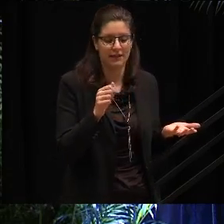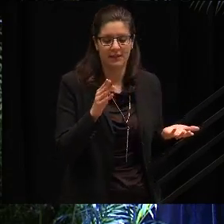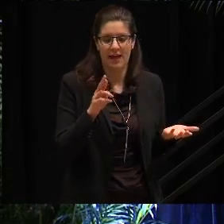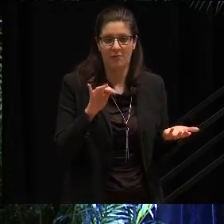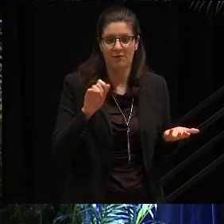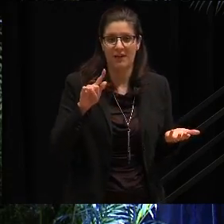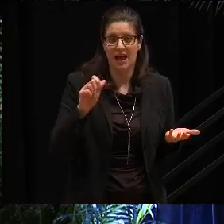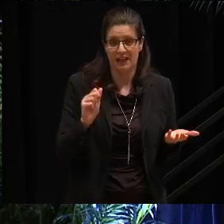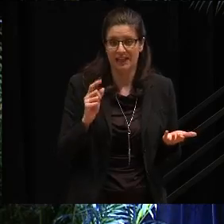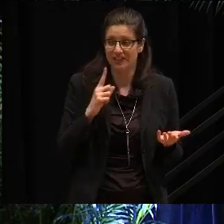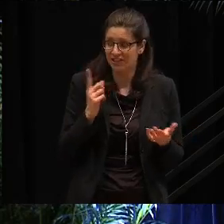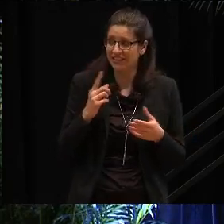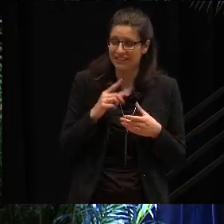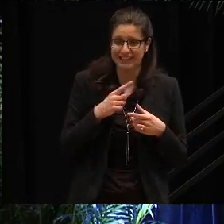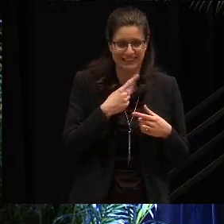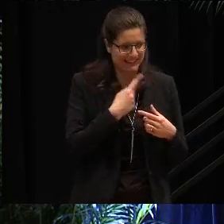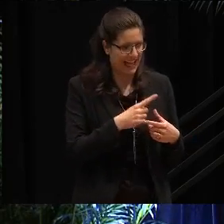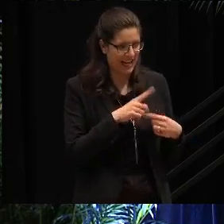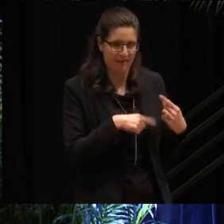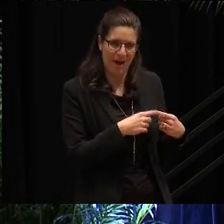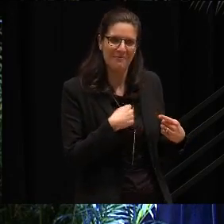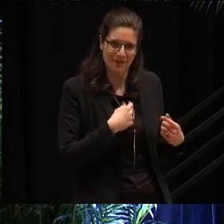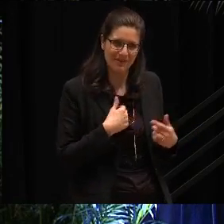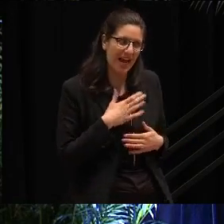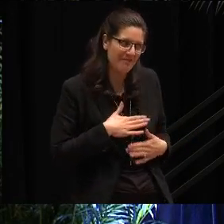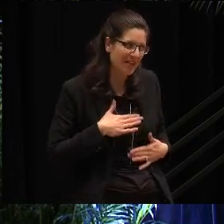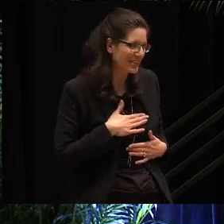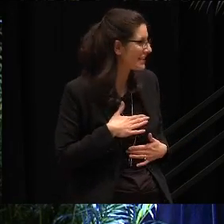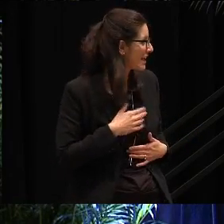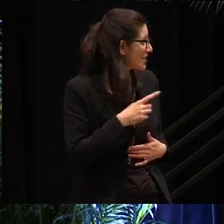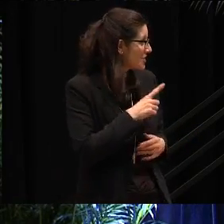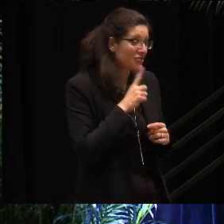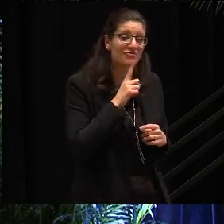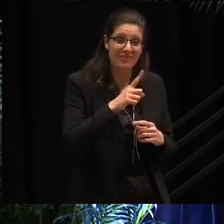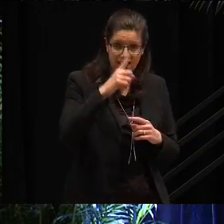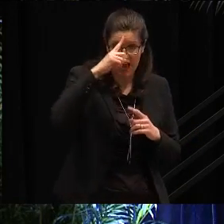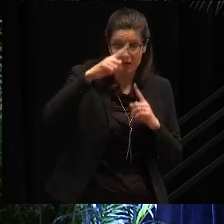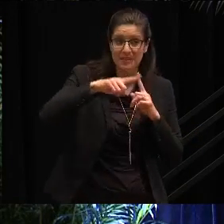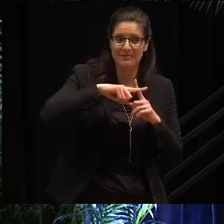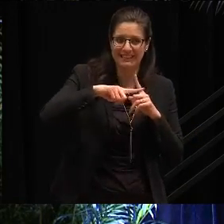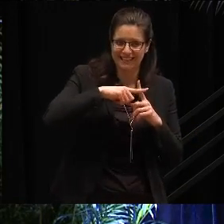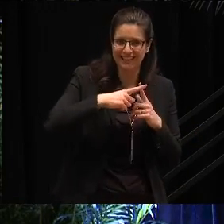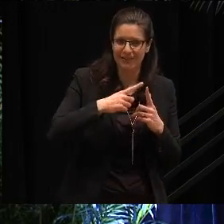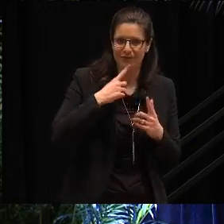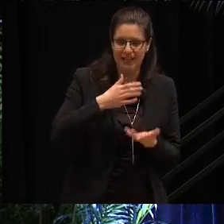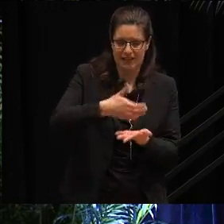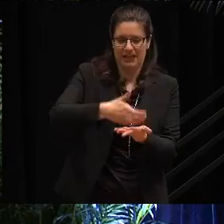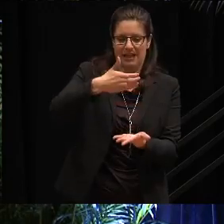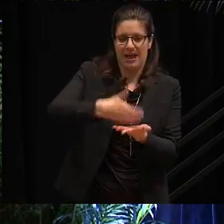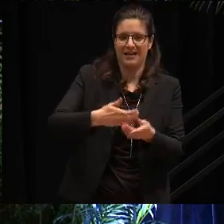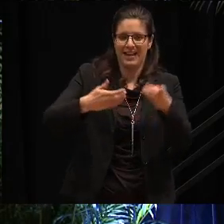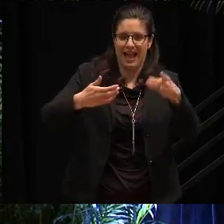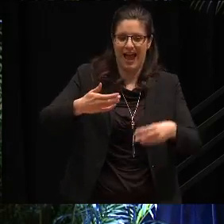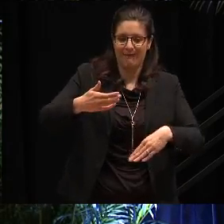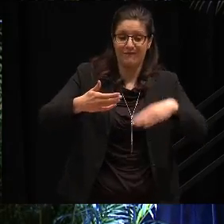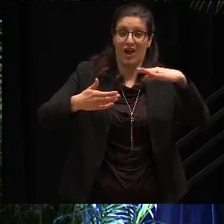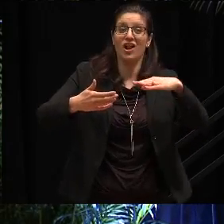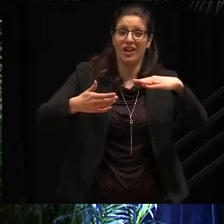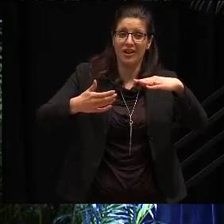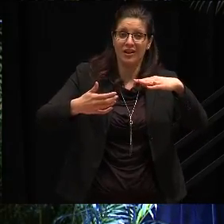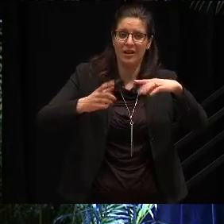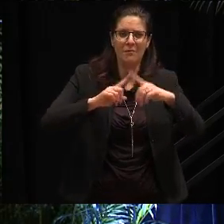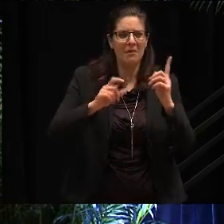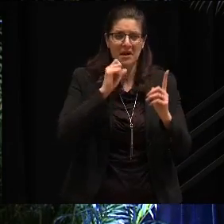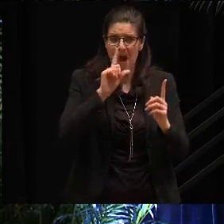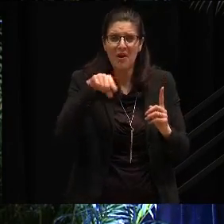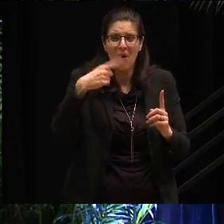I appreciated because it's true, is that I am very optimistic. The glass is half full, but not just about Donald Trump,